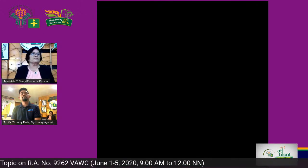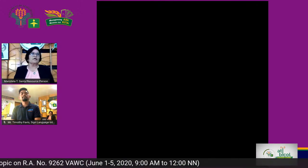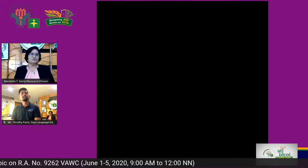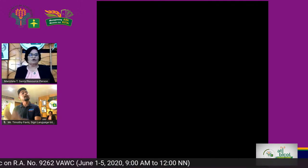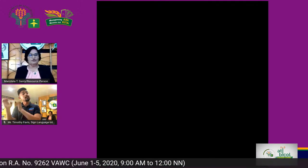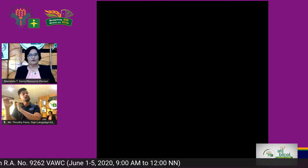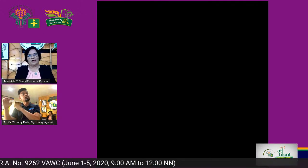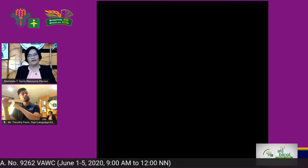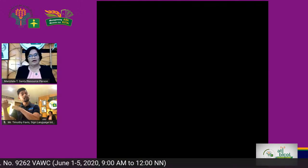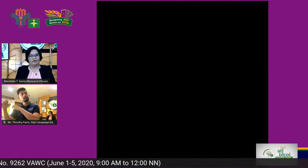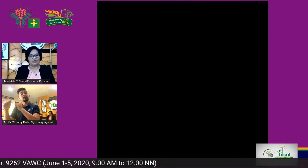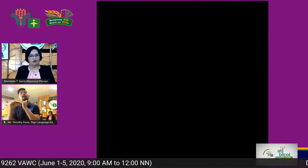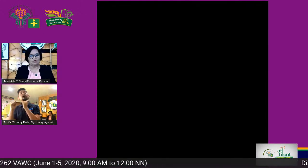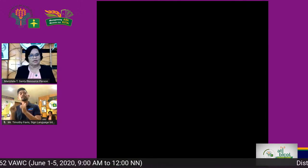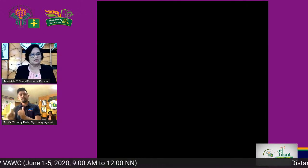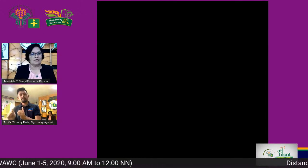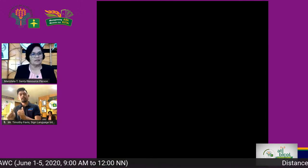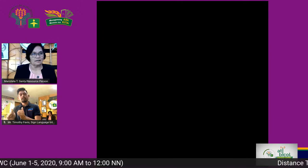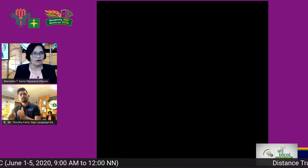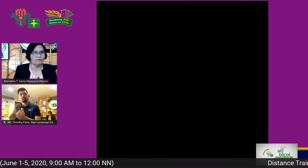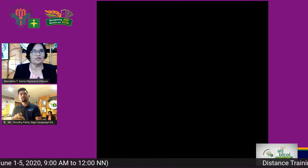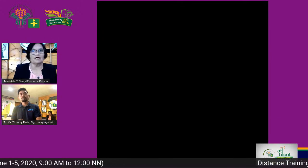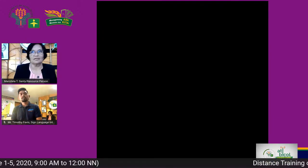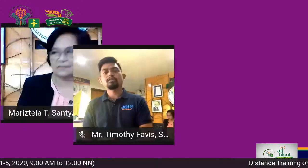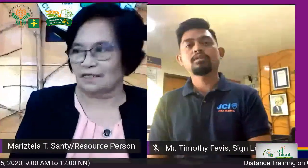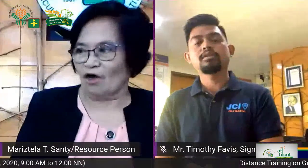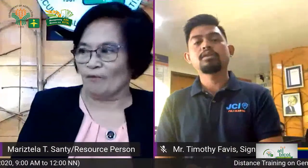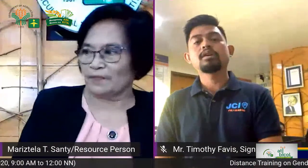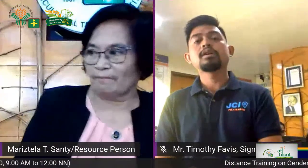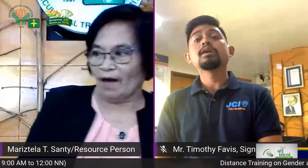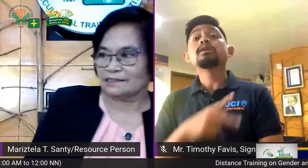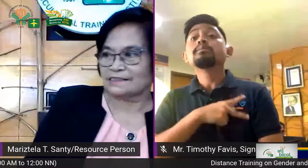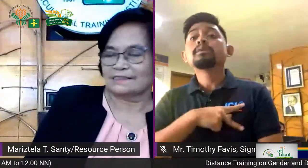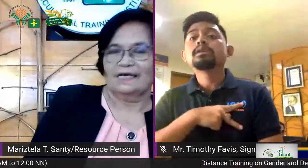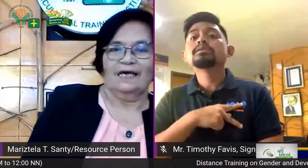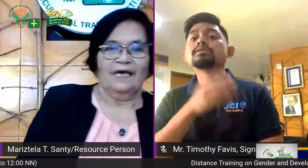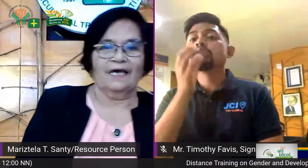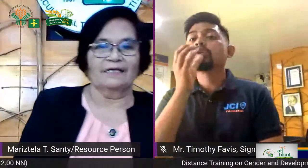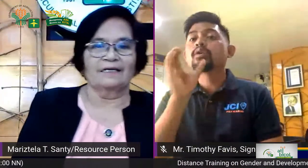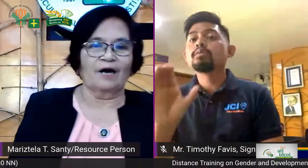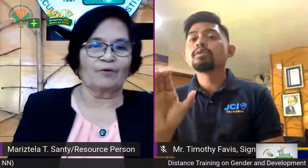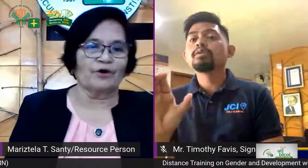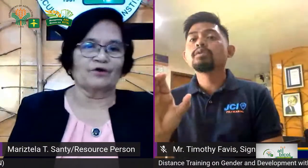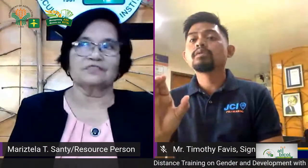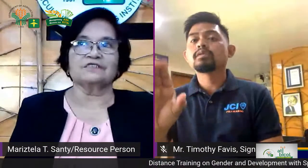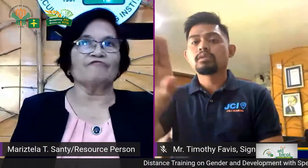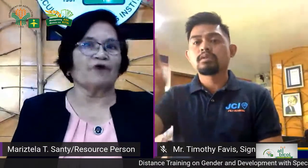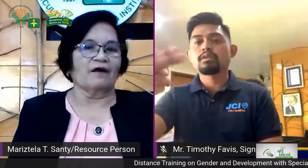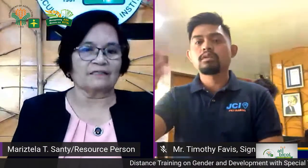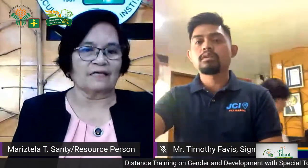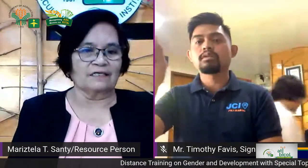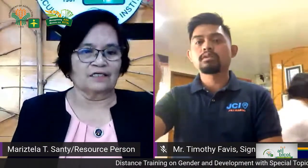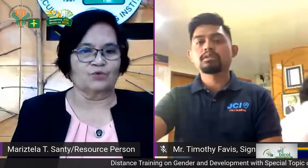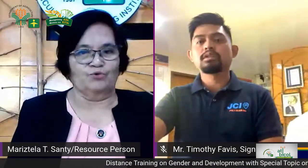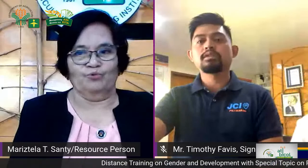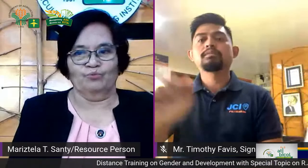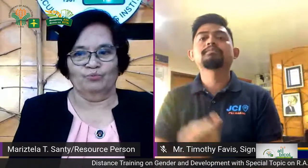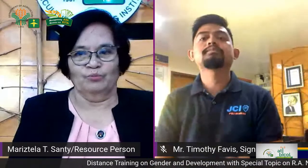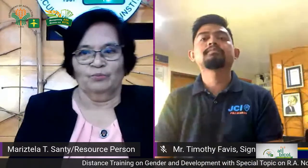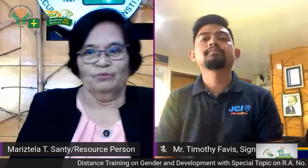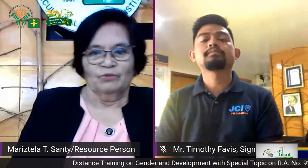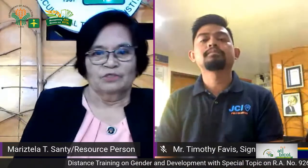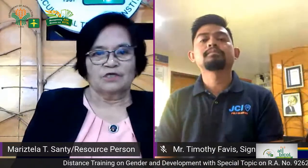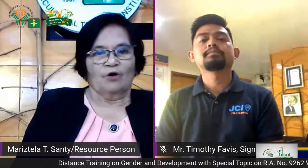expectation, you can have it on the chat, on the comment box. and our staff are attending to